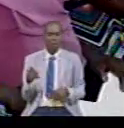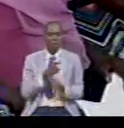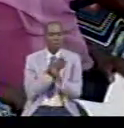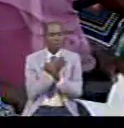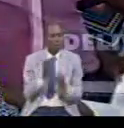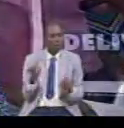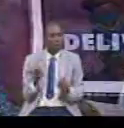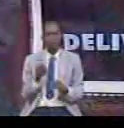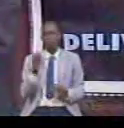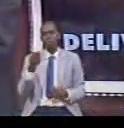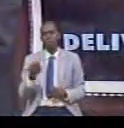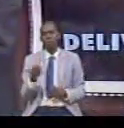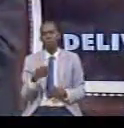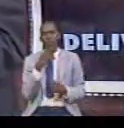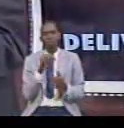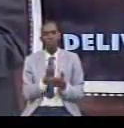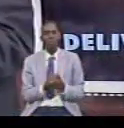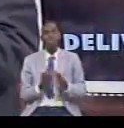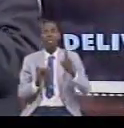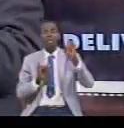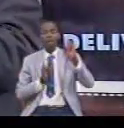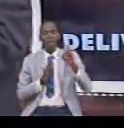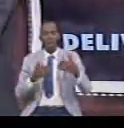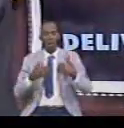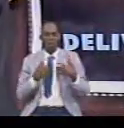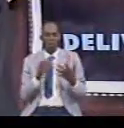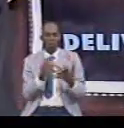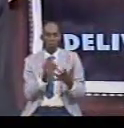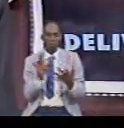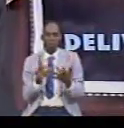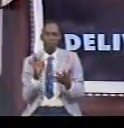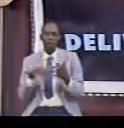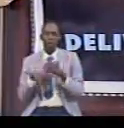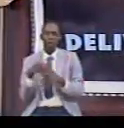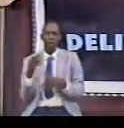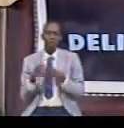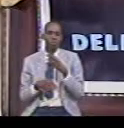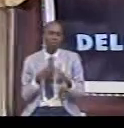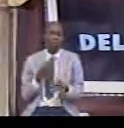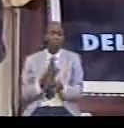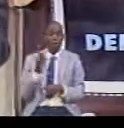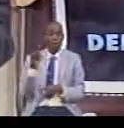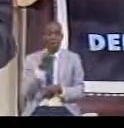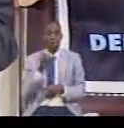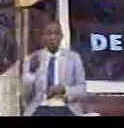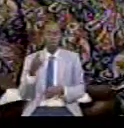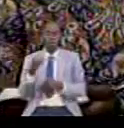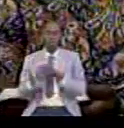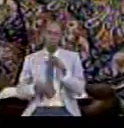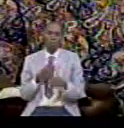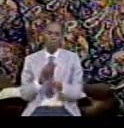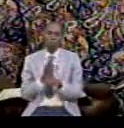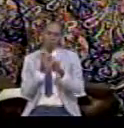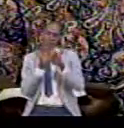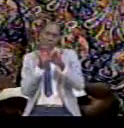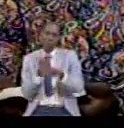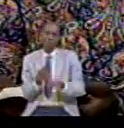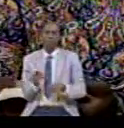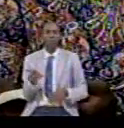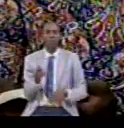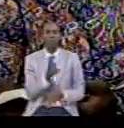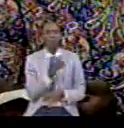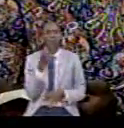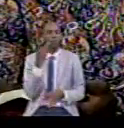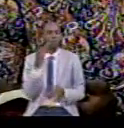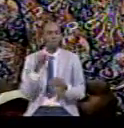I have chosen you out of the world, therefore the world hates you. We're coming to